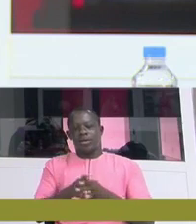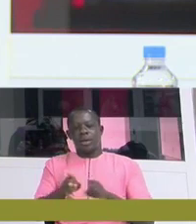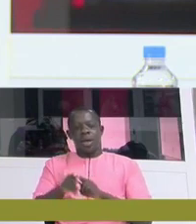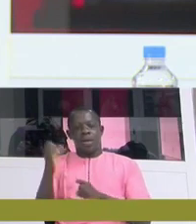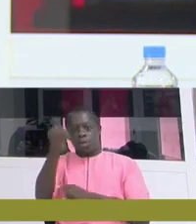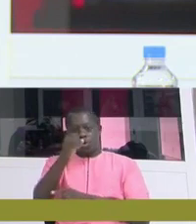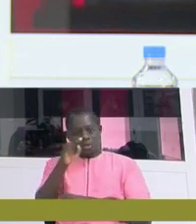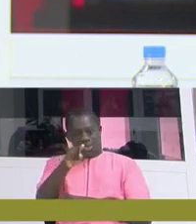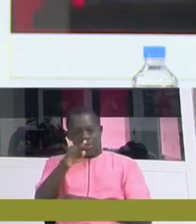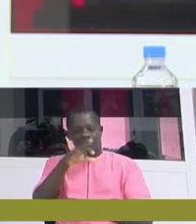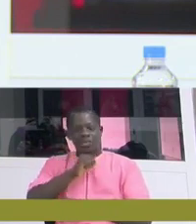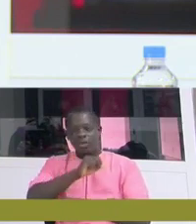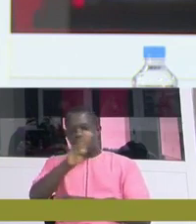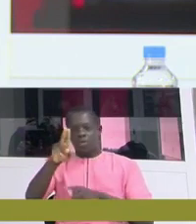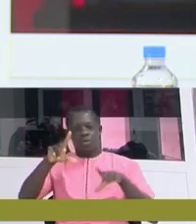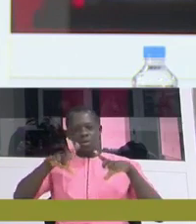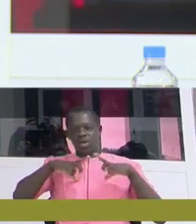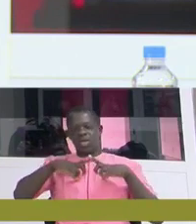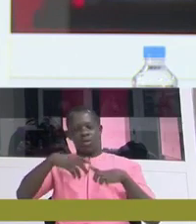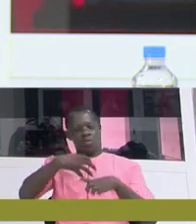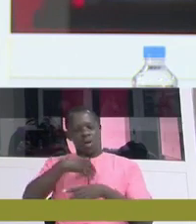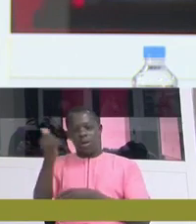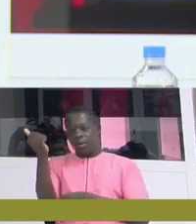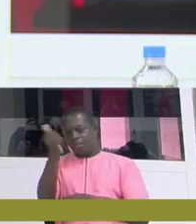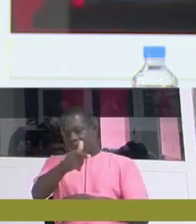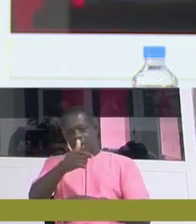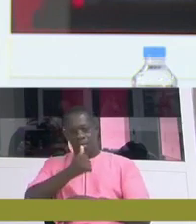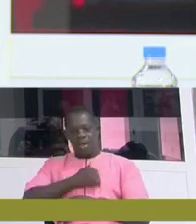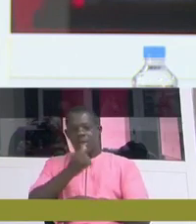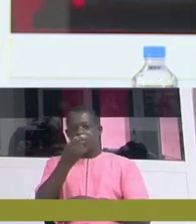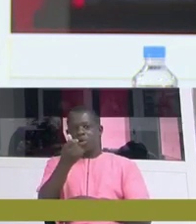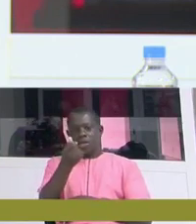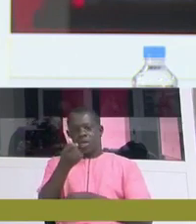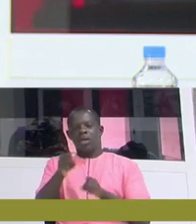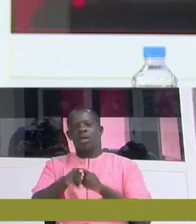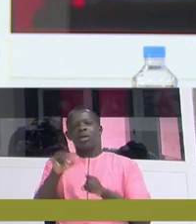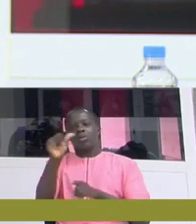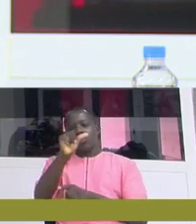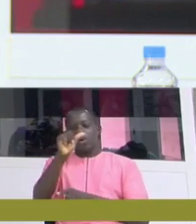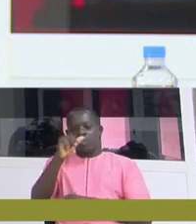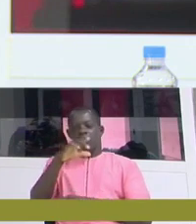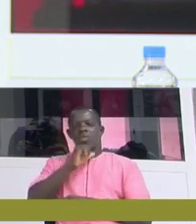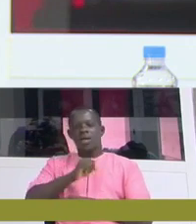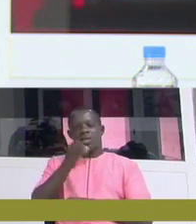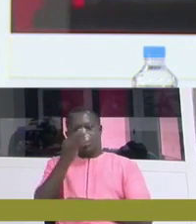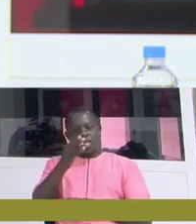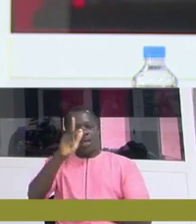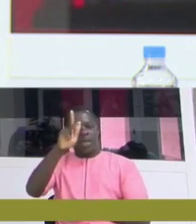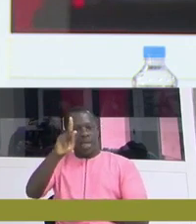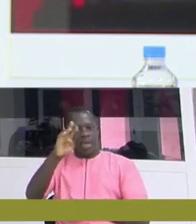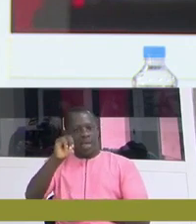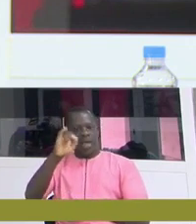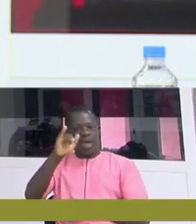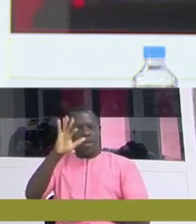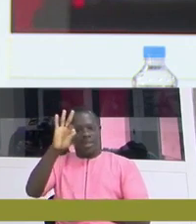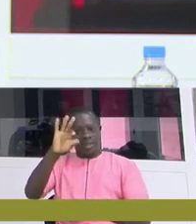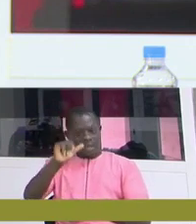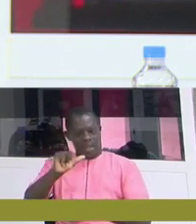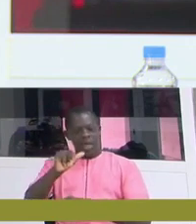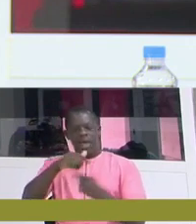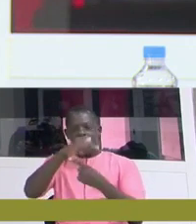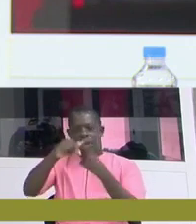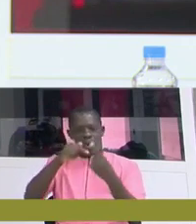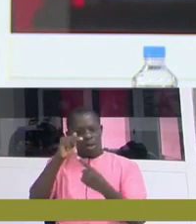Because this man is not prepared to pay me my money. Ndongo said to me, Keta, the issue of